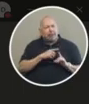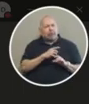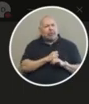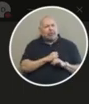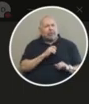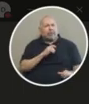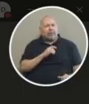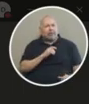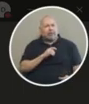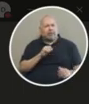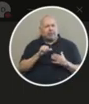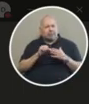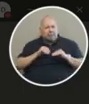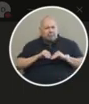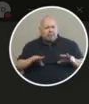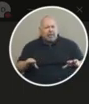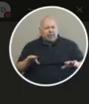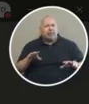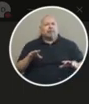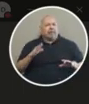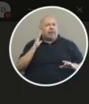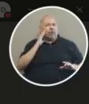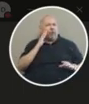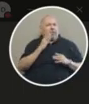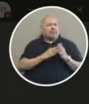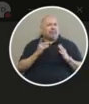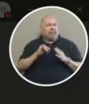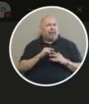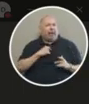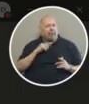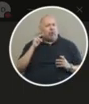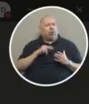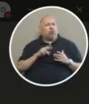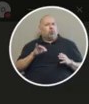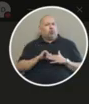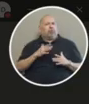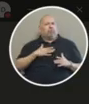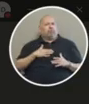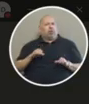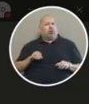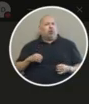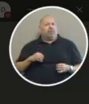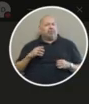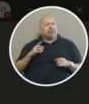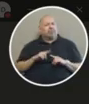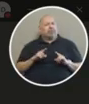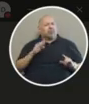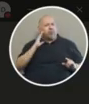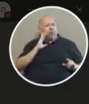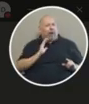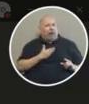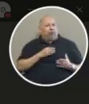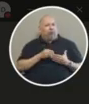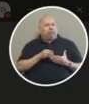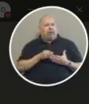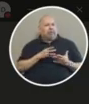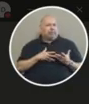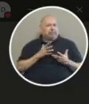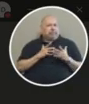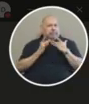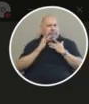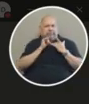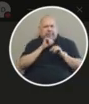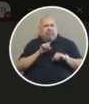getting a mailer out. I know that was something that I had looked into doing with my office, but, with our budgets, maybe